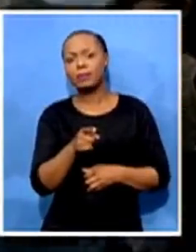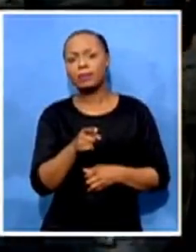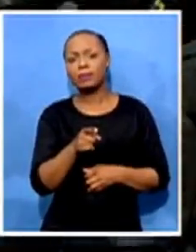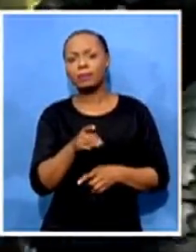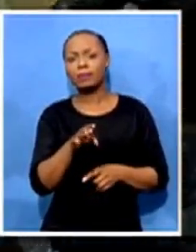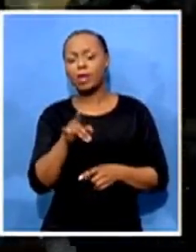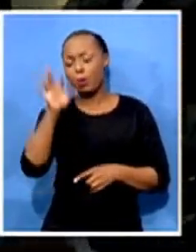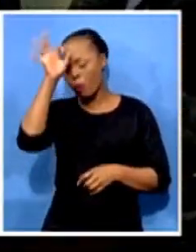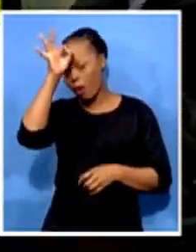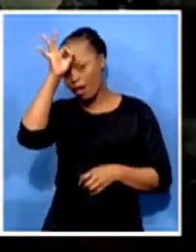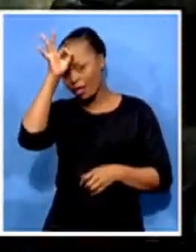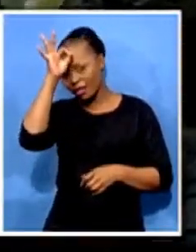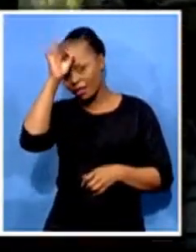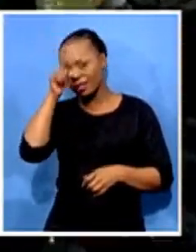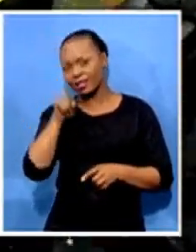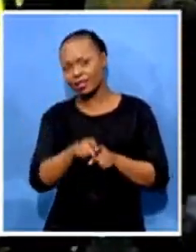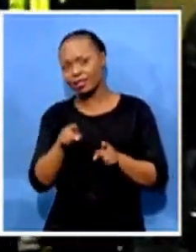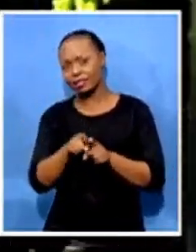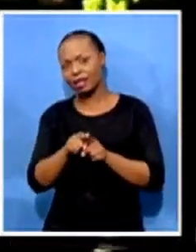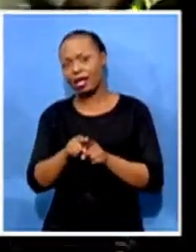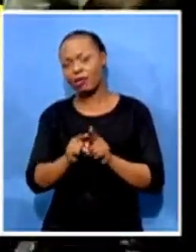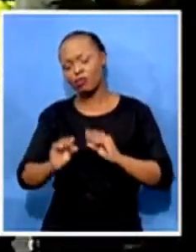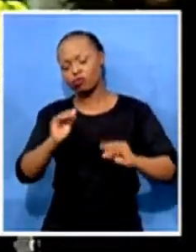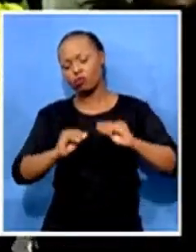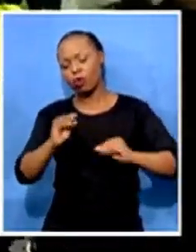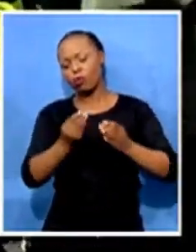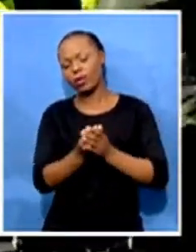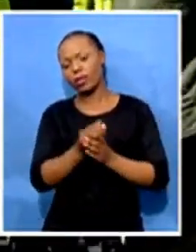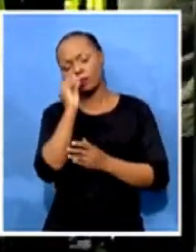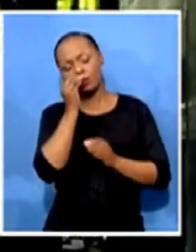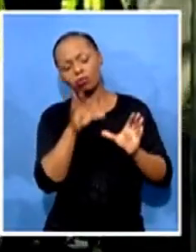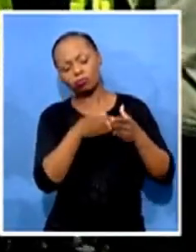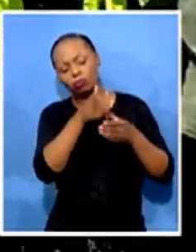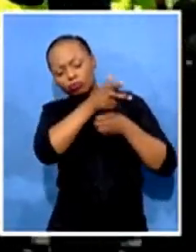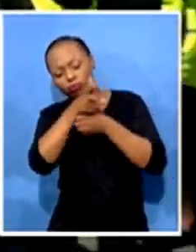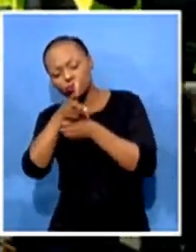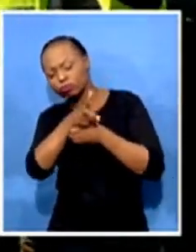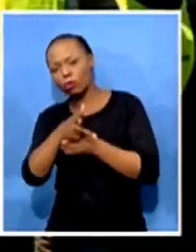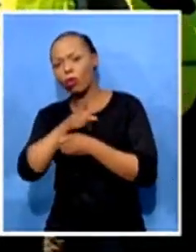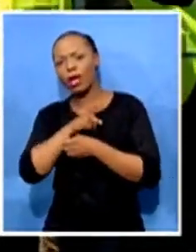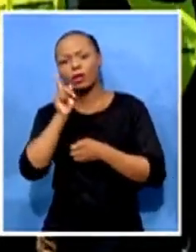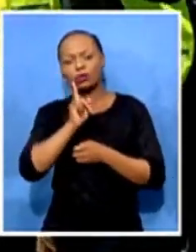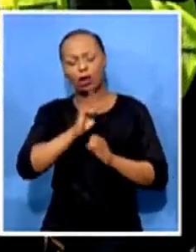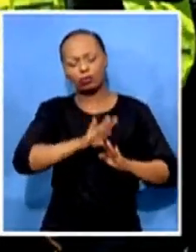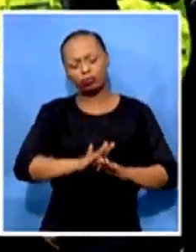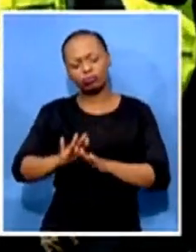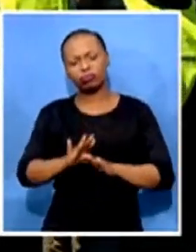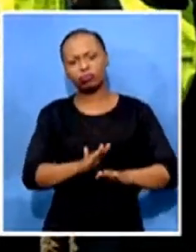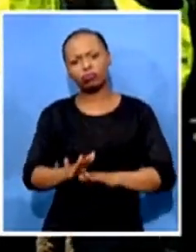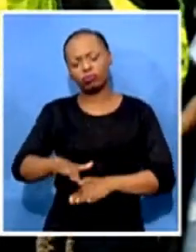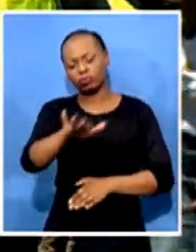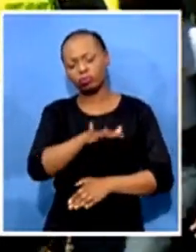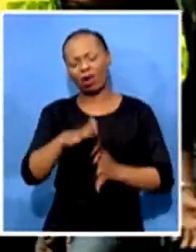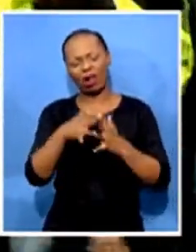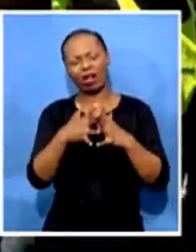of the media as we try and bring the situation and what's happening on the ground here at Babel alive to our viewers on